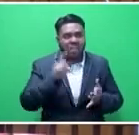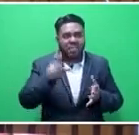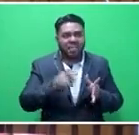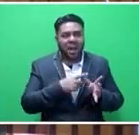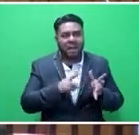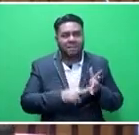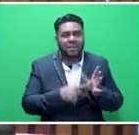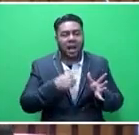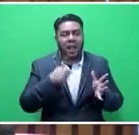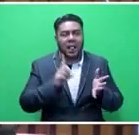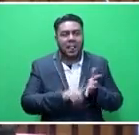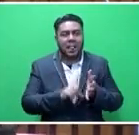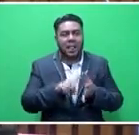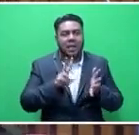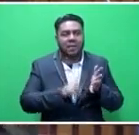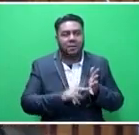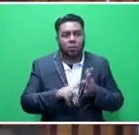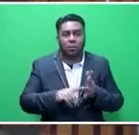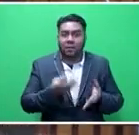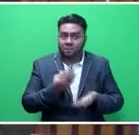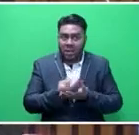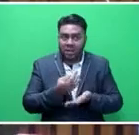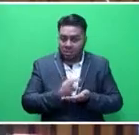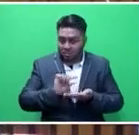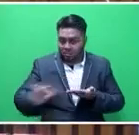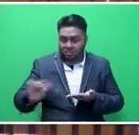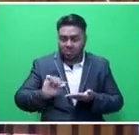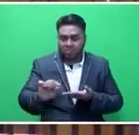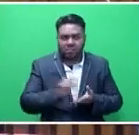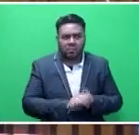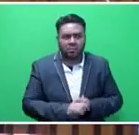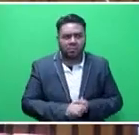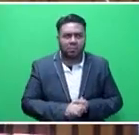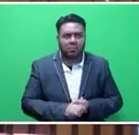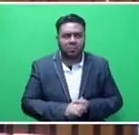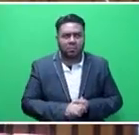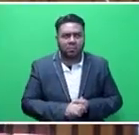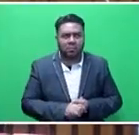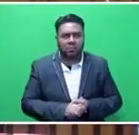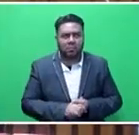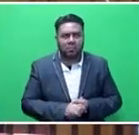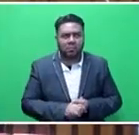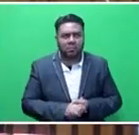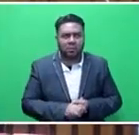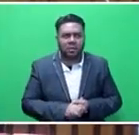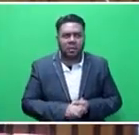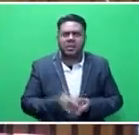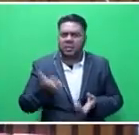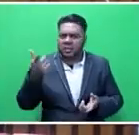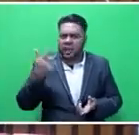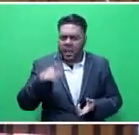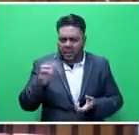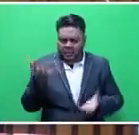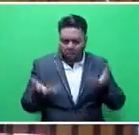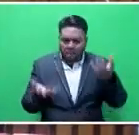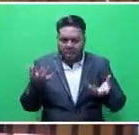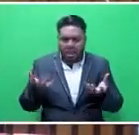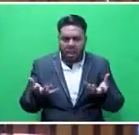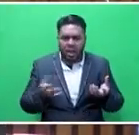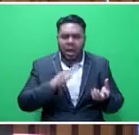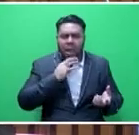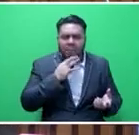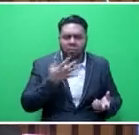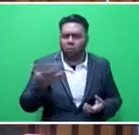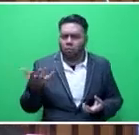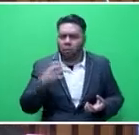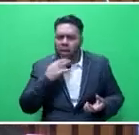was actually funded by him. He worked for him. You see, let's compare apples with apples. You're sitting